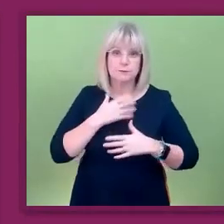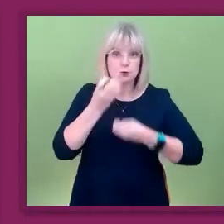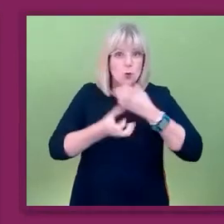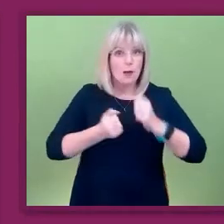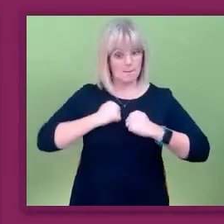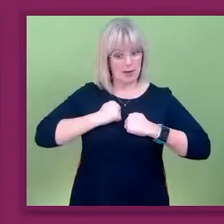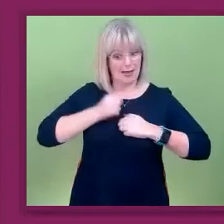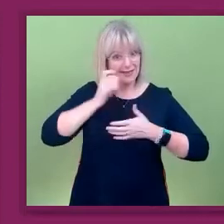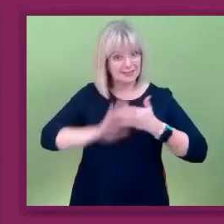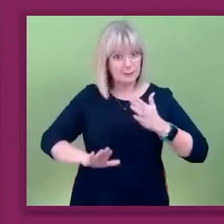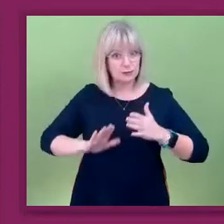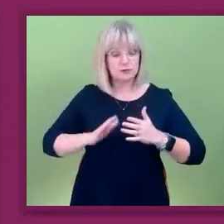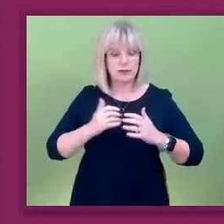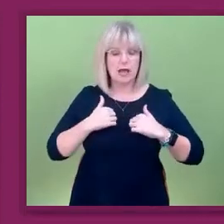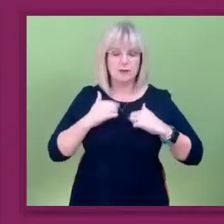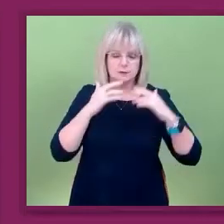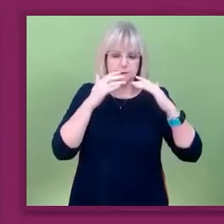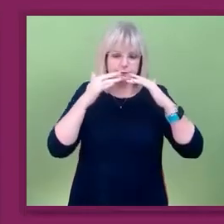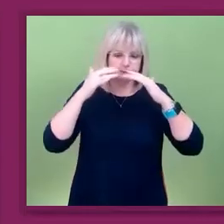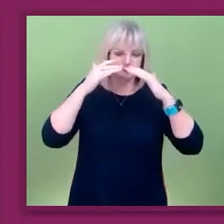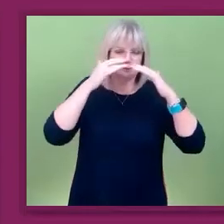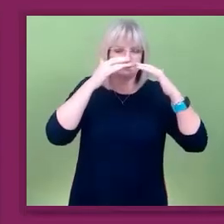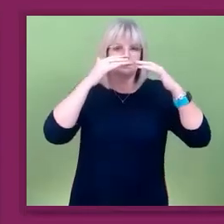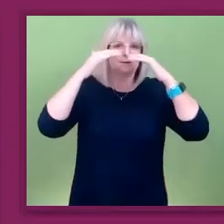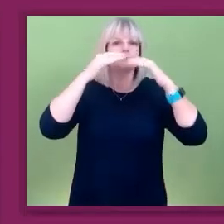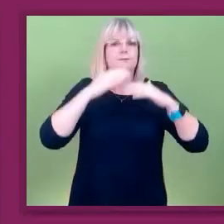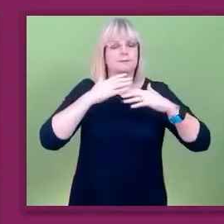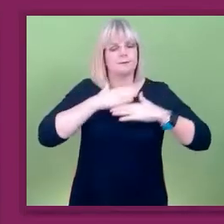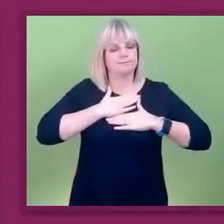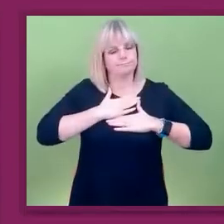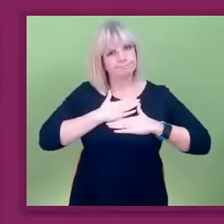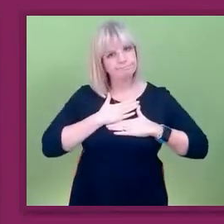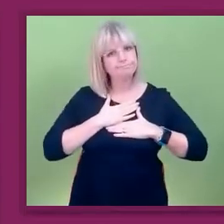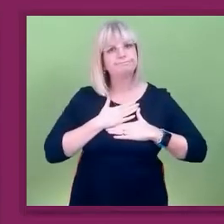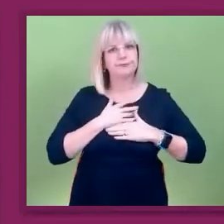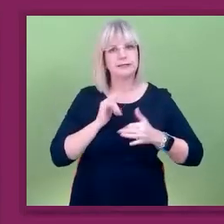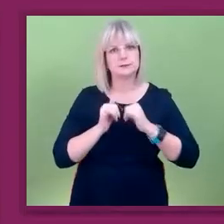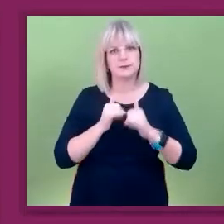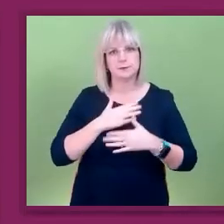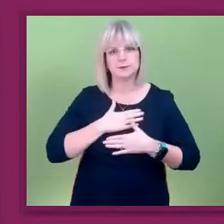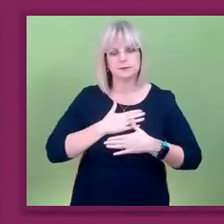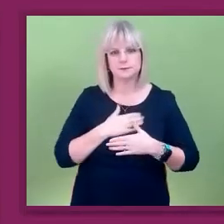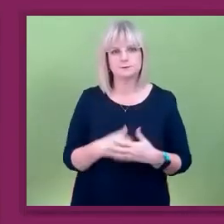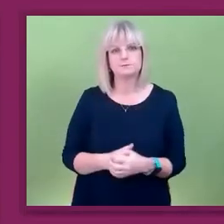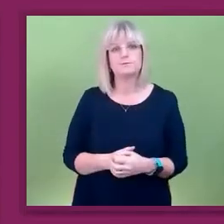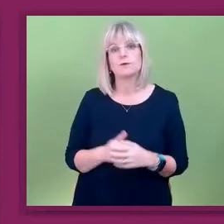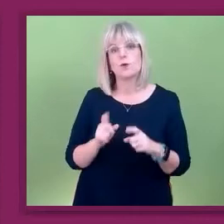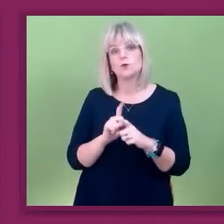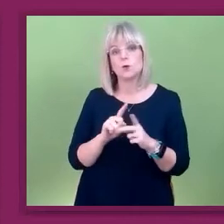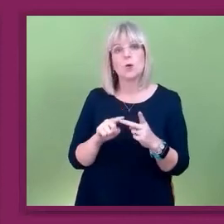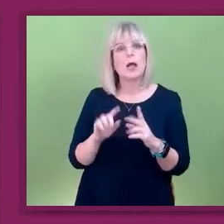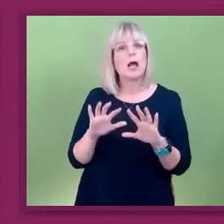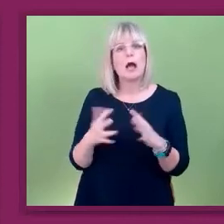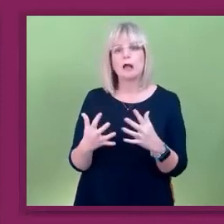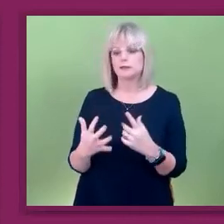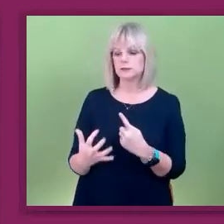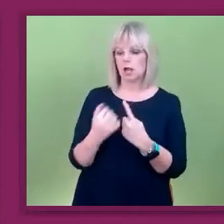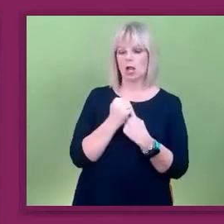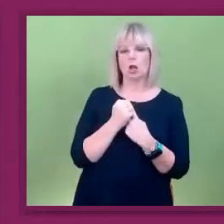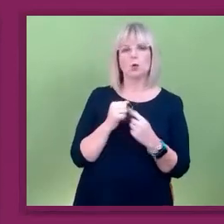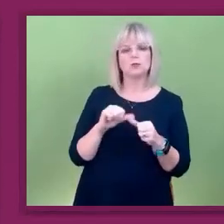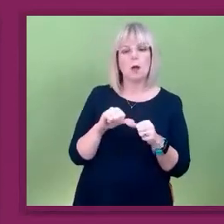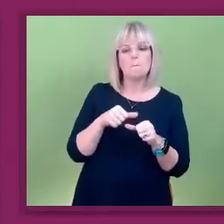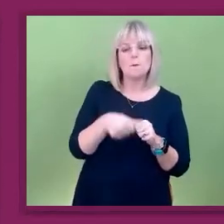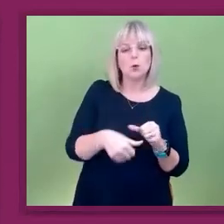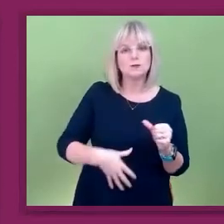of giving birth. And that also led me to actually have undiagnosed postnatal depression. And I didn't want to speak about